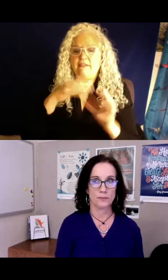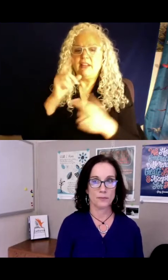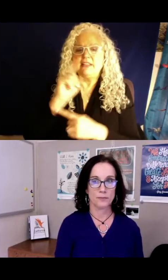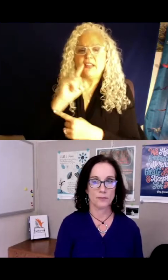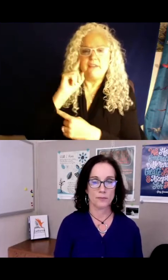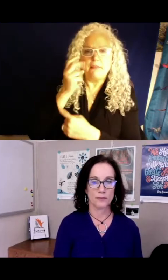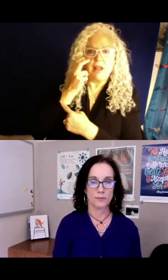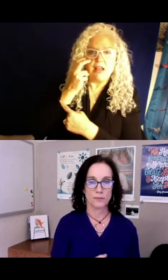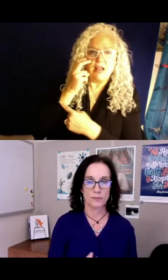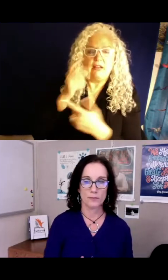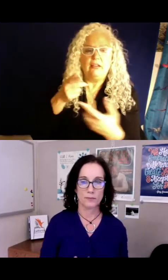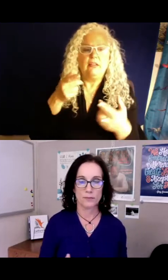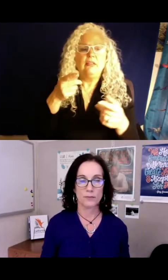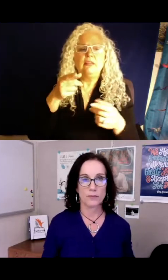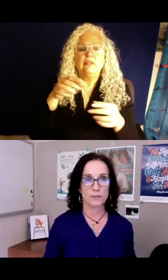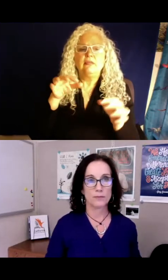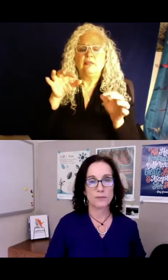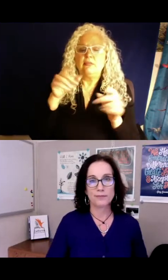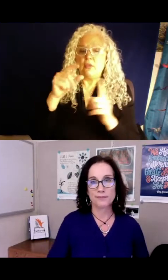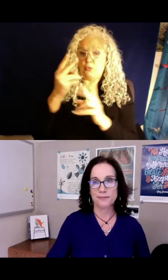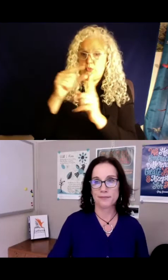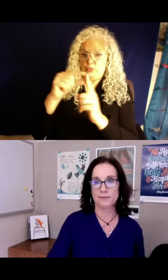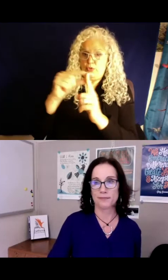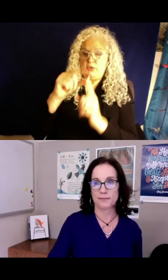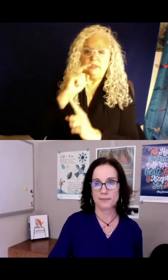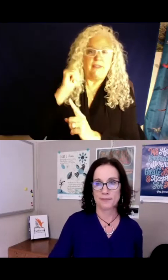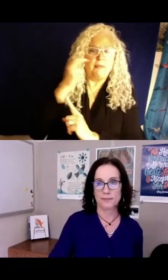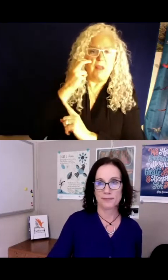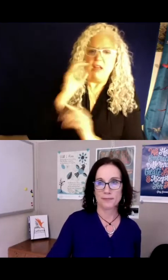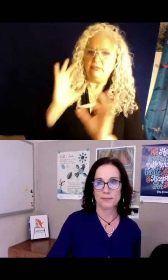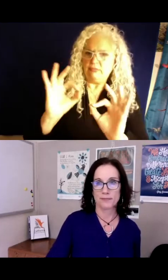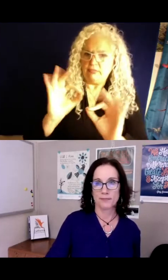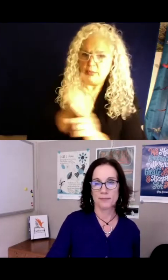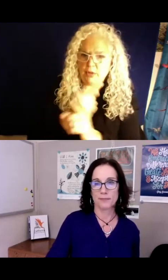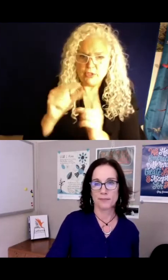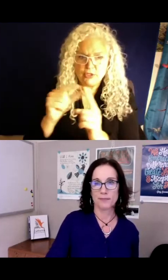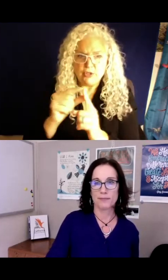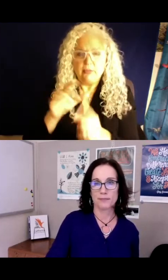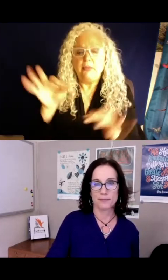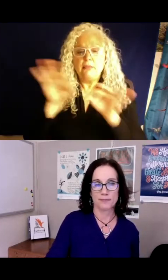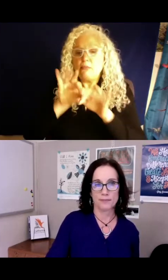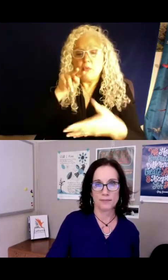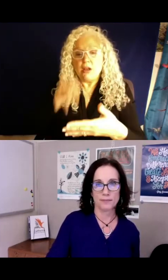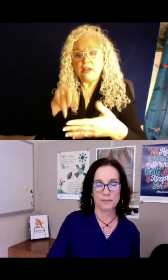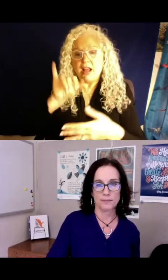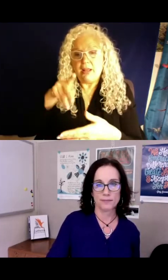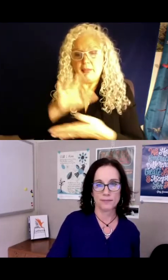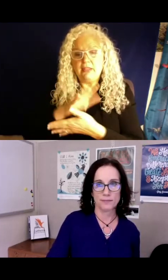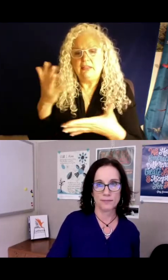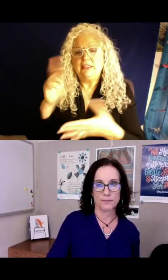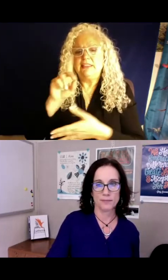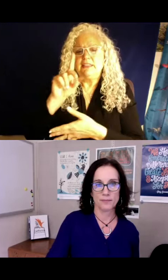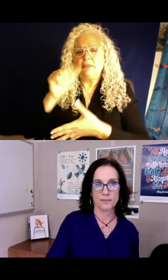Now, the disability label, there's deaf blind, and we use that is an appropriate term,